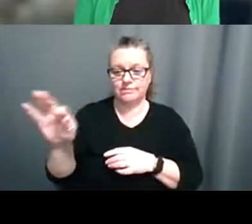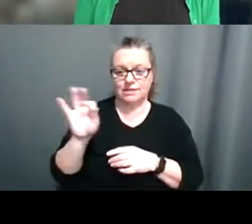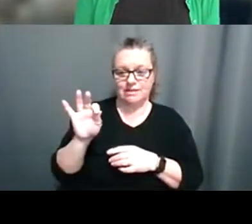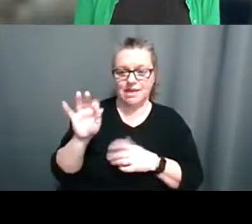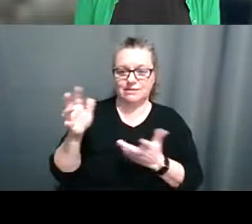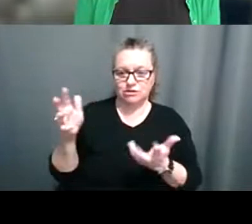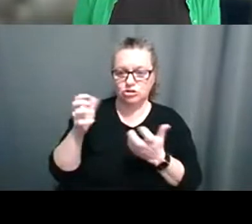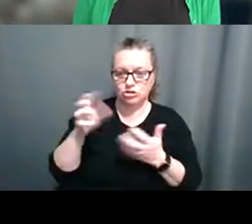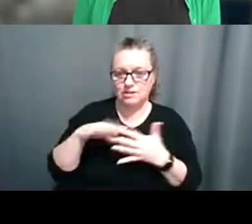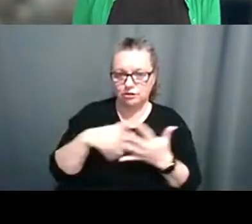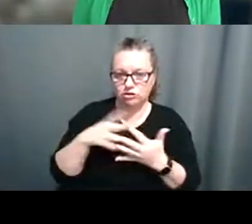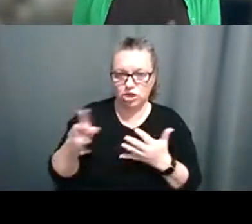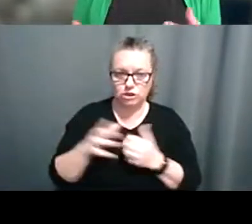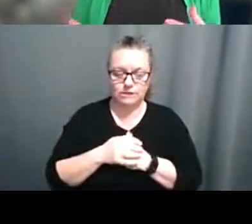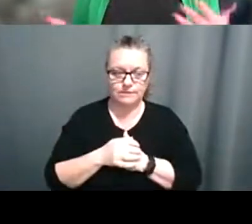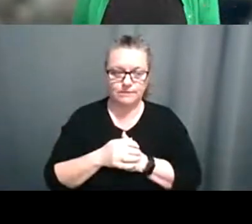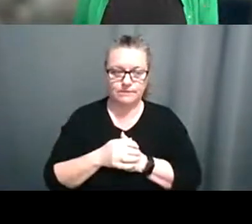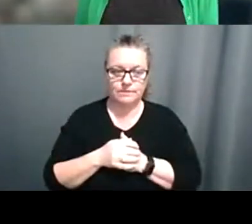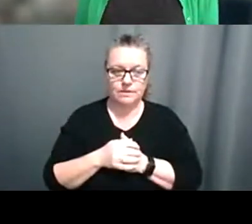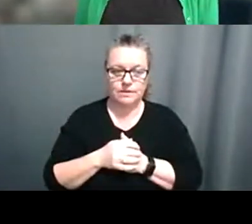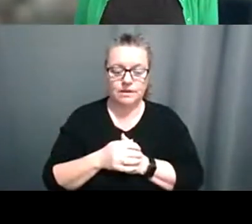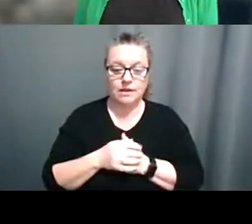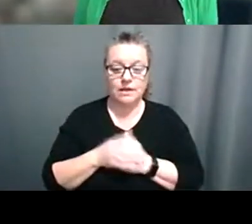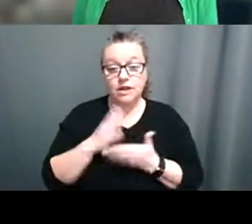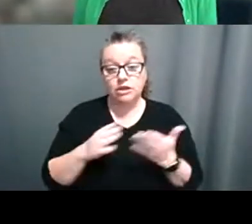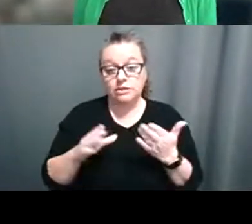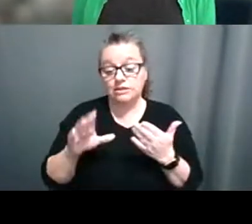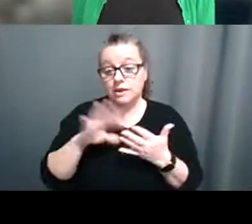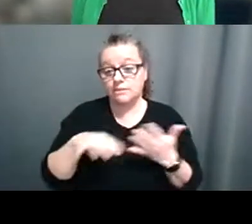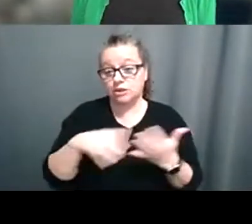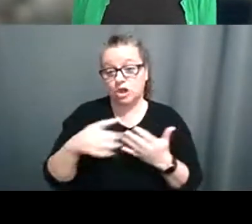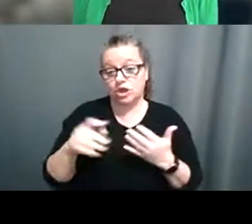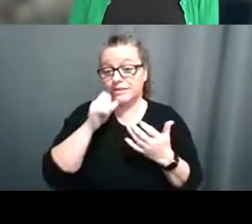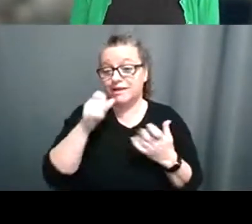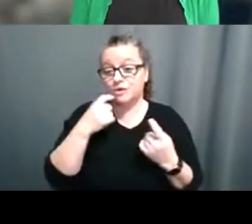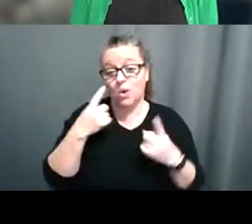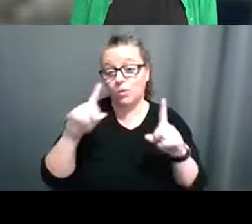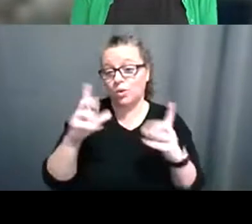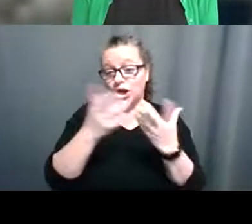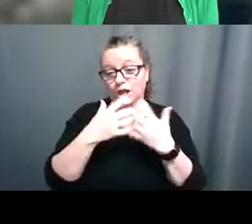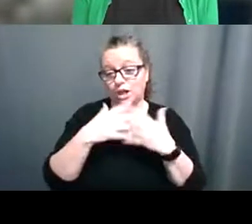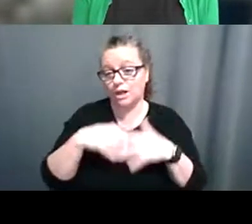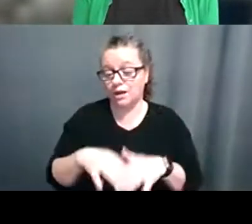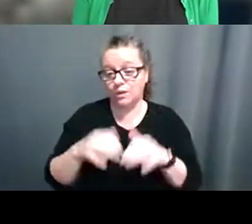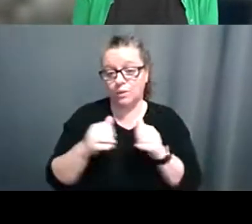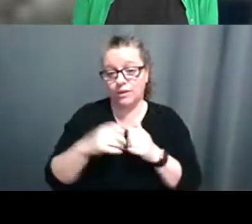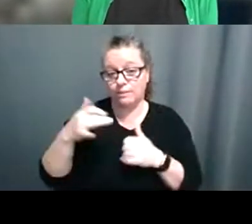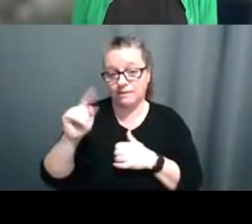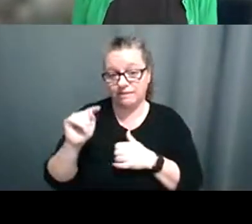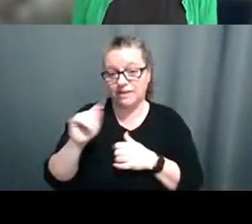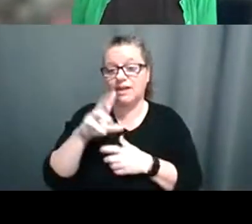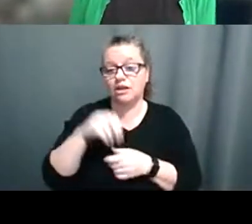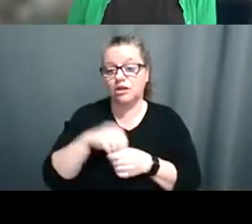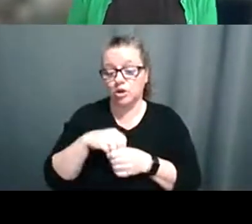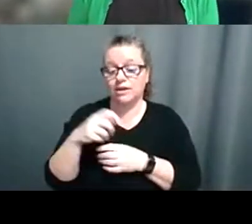chart. Now, there are some charts that don't work with pivot tables, including the tree map,